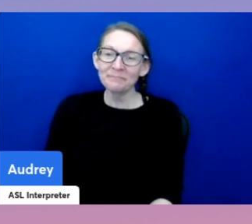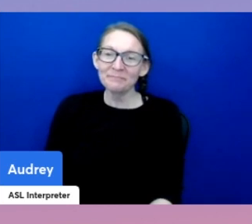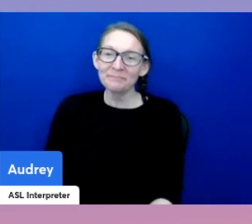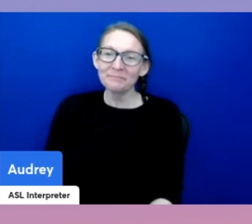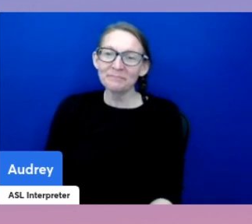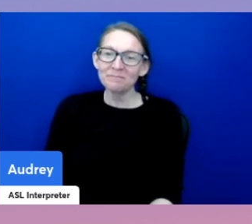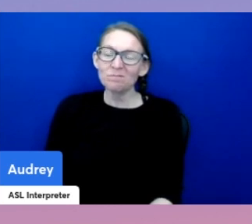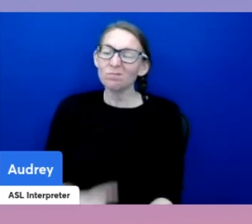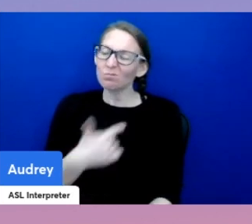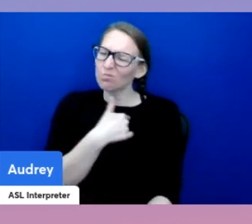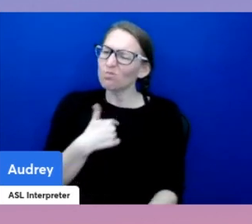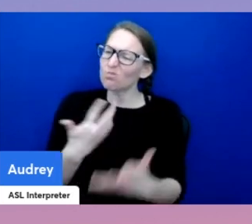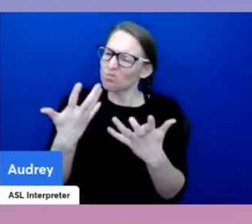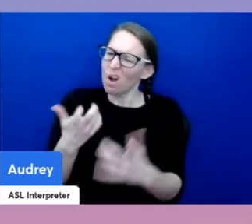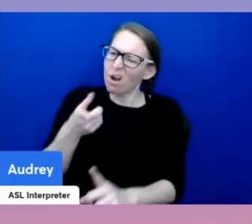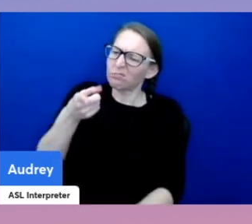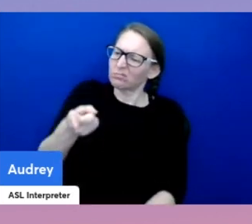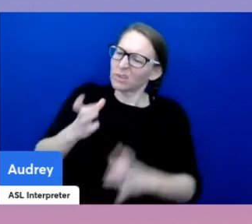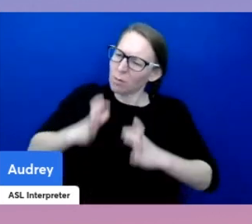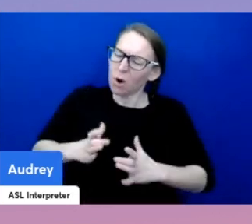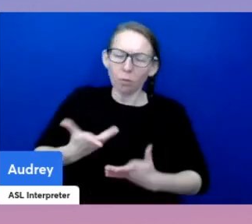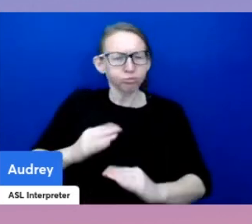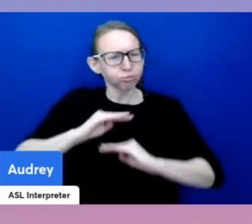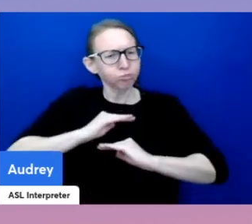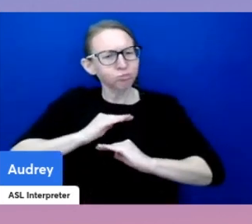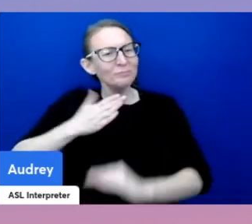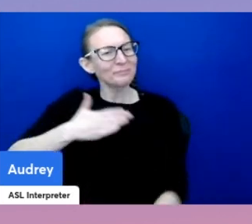want the customer happiness.